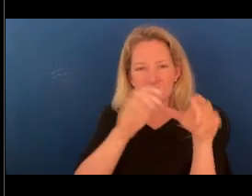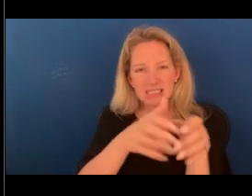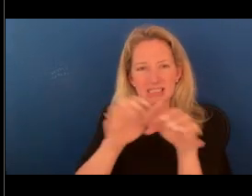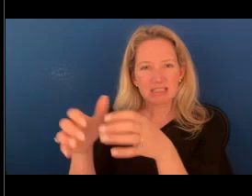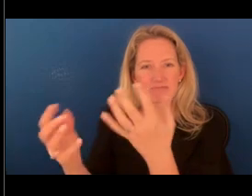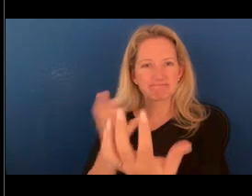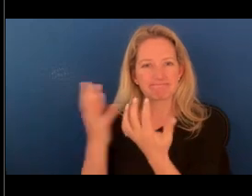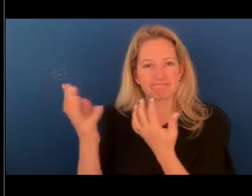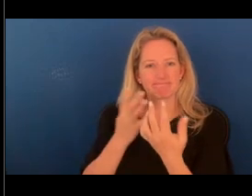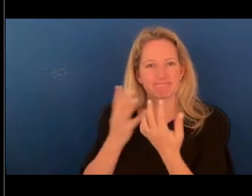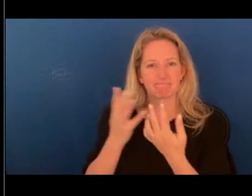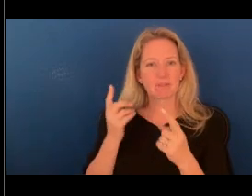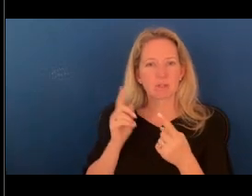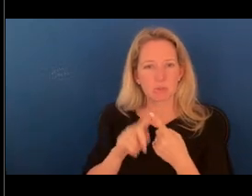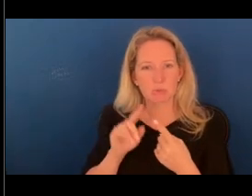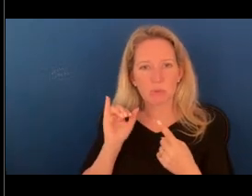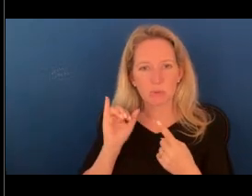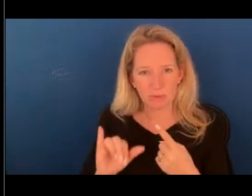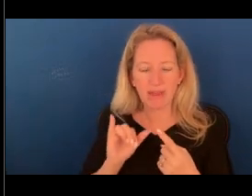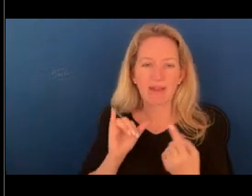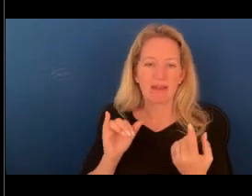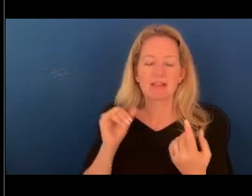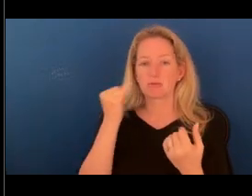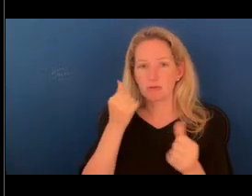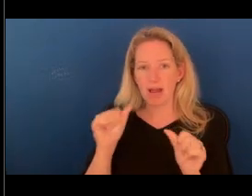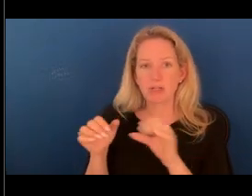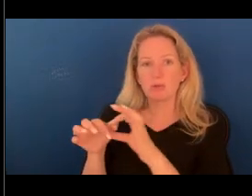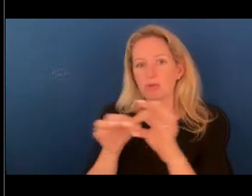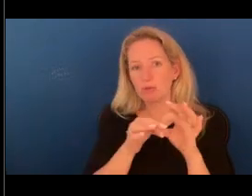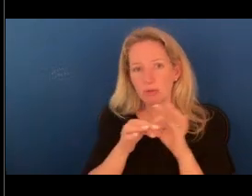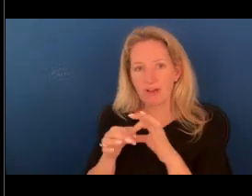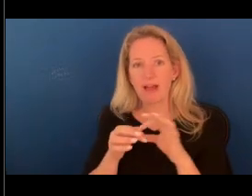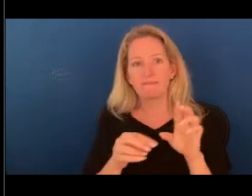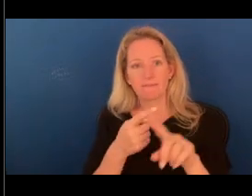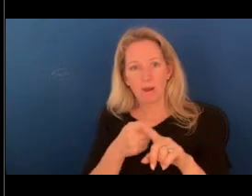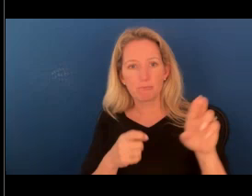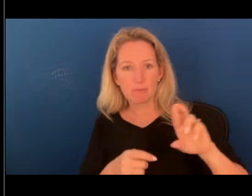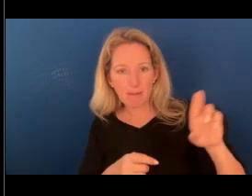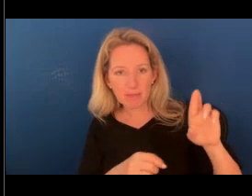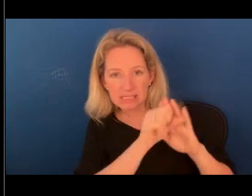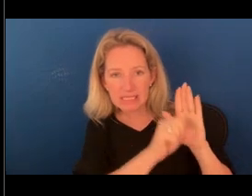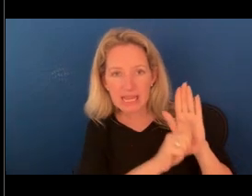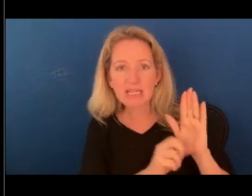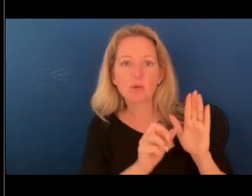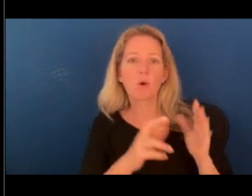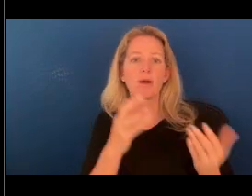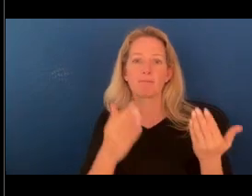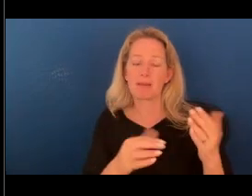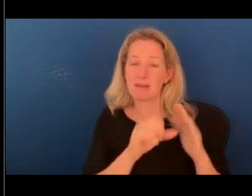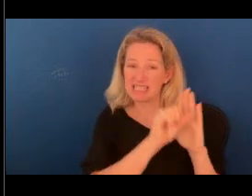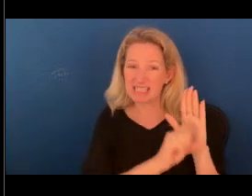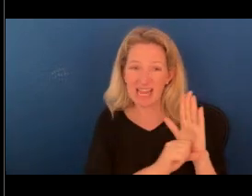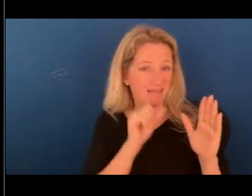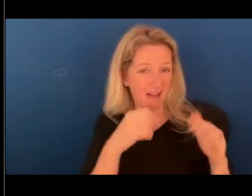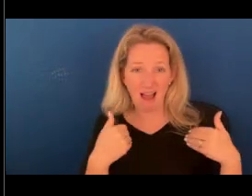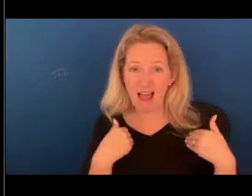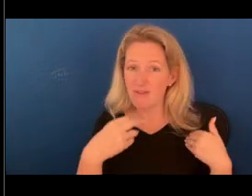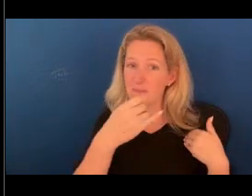to unify different voices from especially Republican states or states that may not have had a plastic policy in the